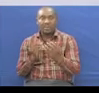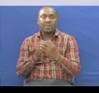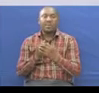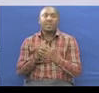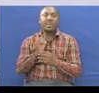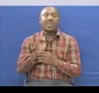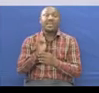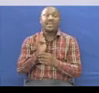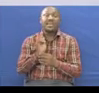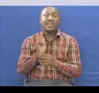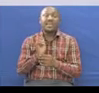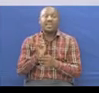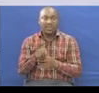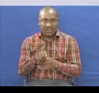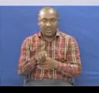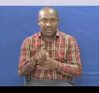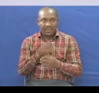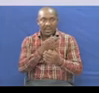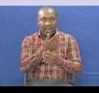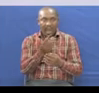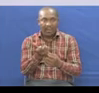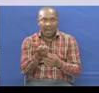is a number of organisms